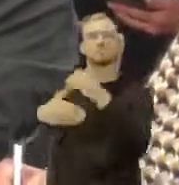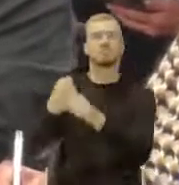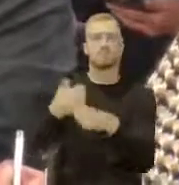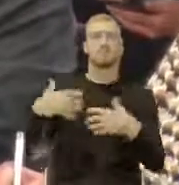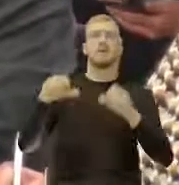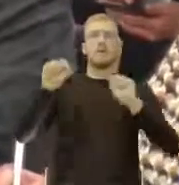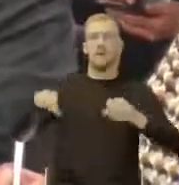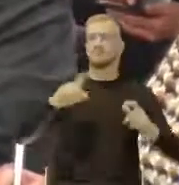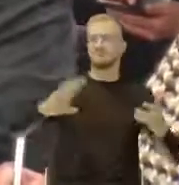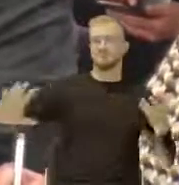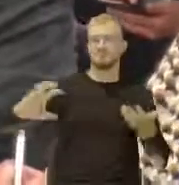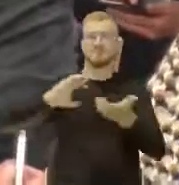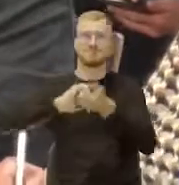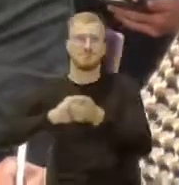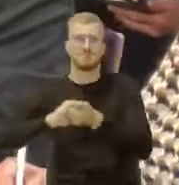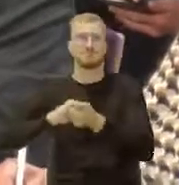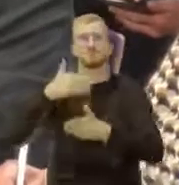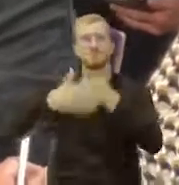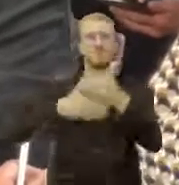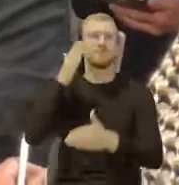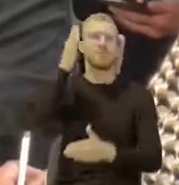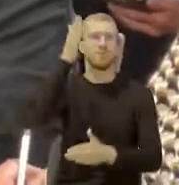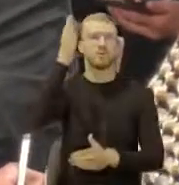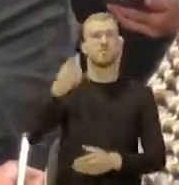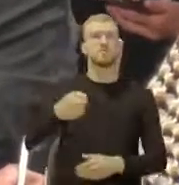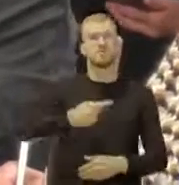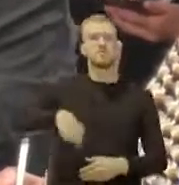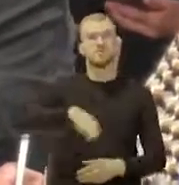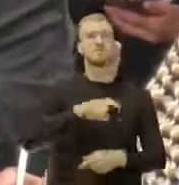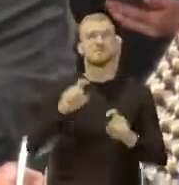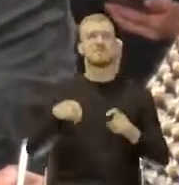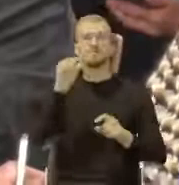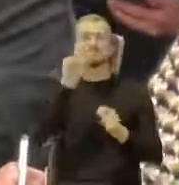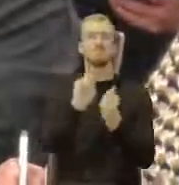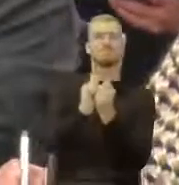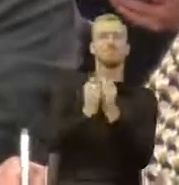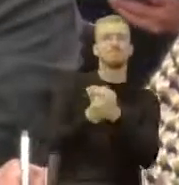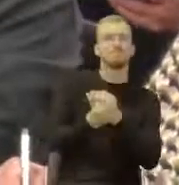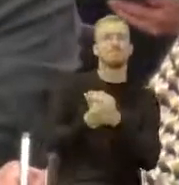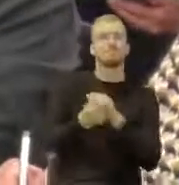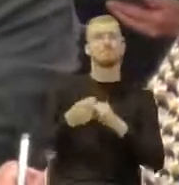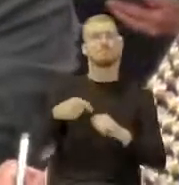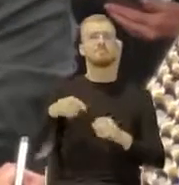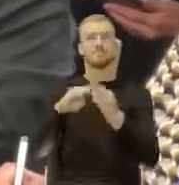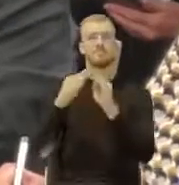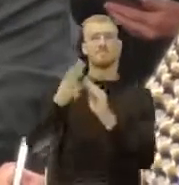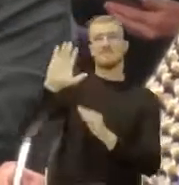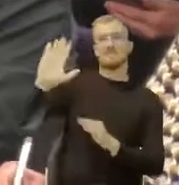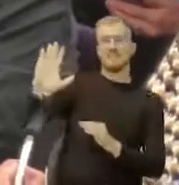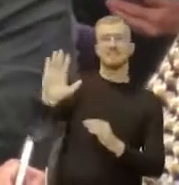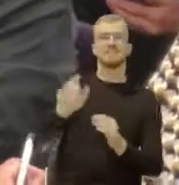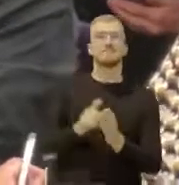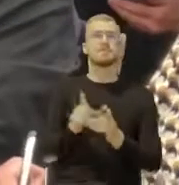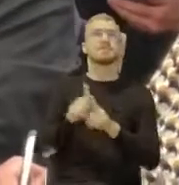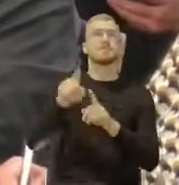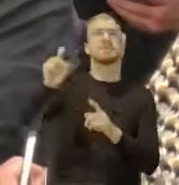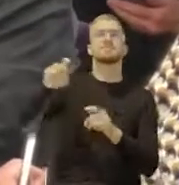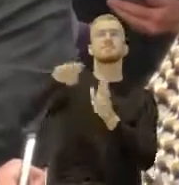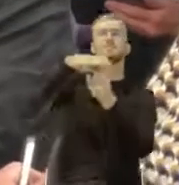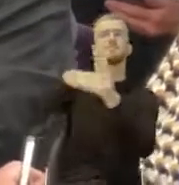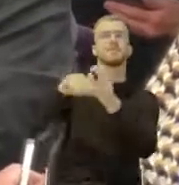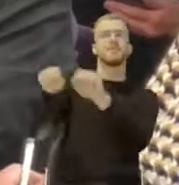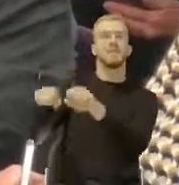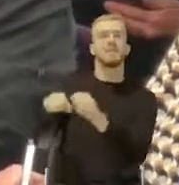regional governments in the international system with a view to truly transforming governance systems and the future